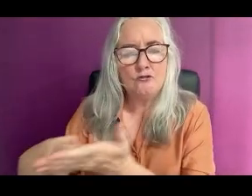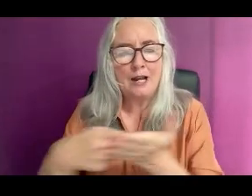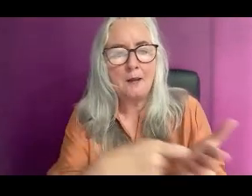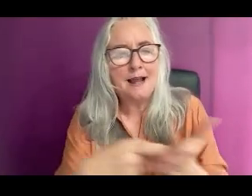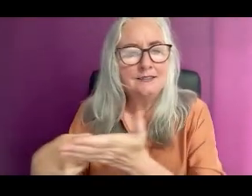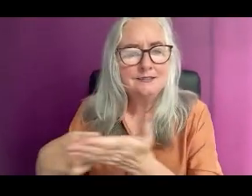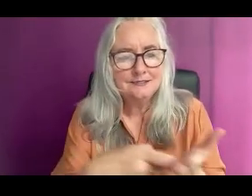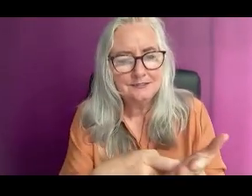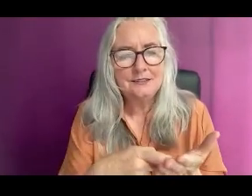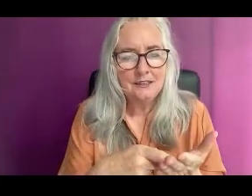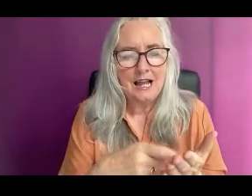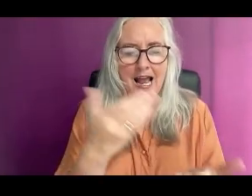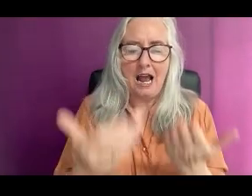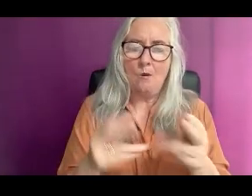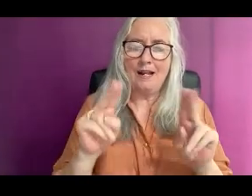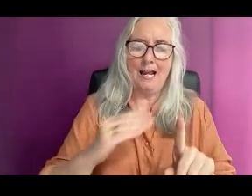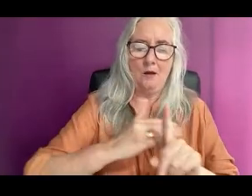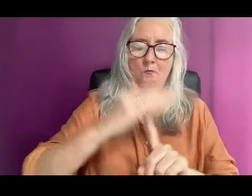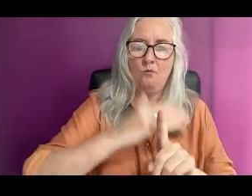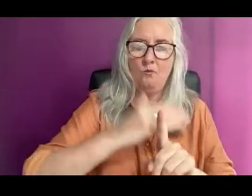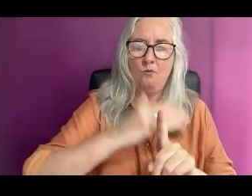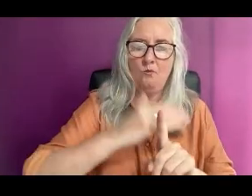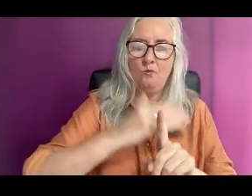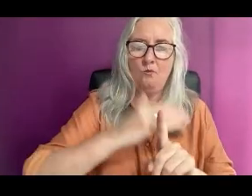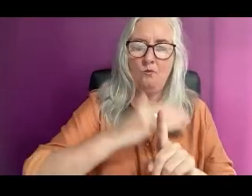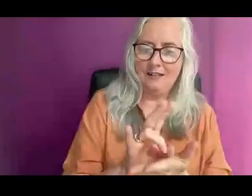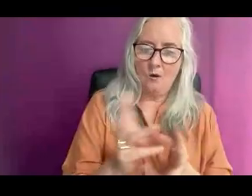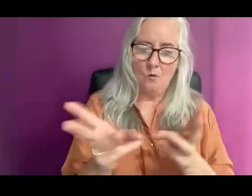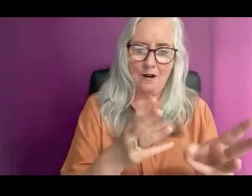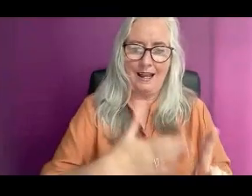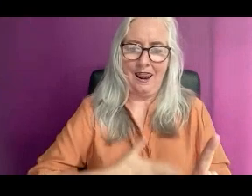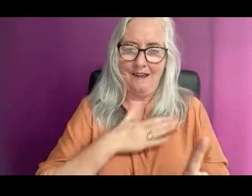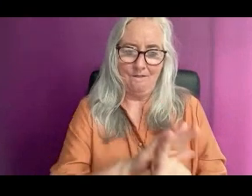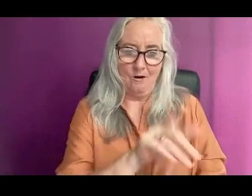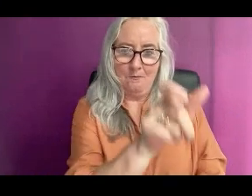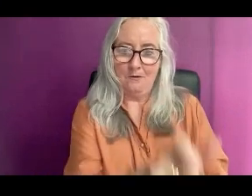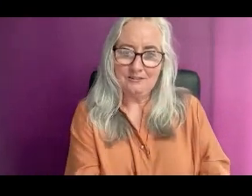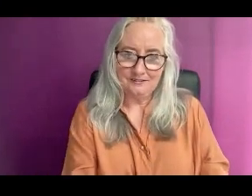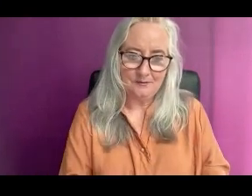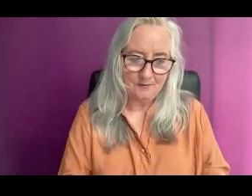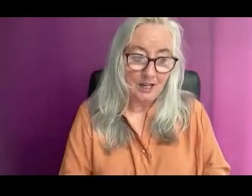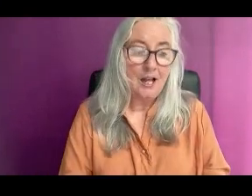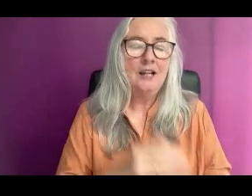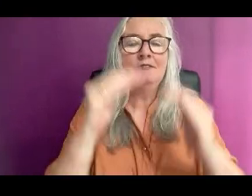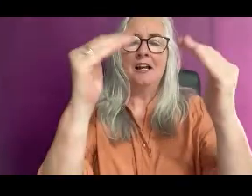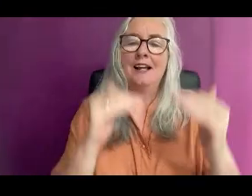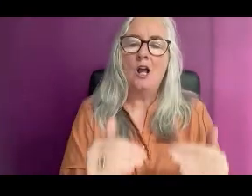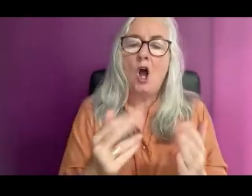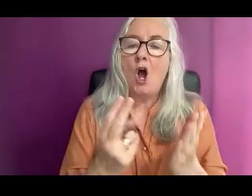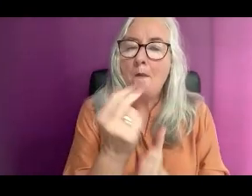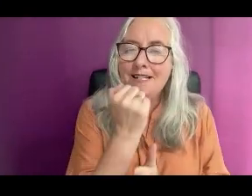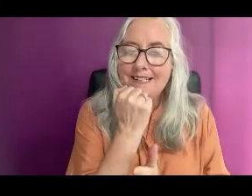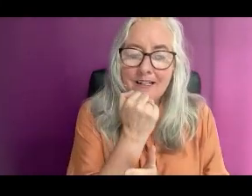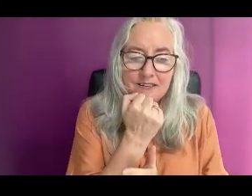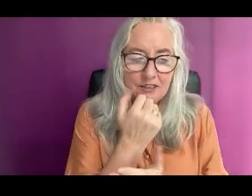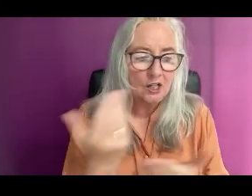to kind of improve a person's quality of working life. In terms of updates, there are now no